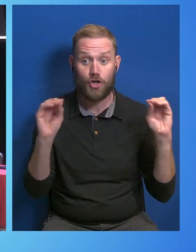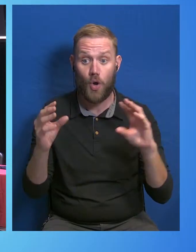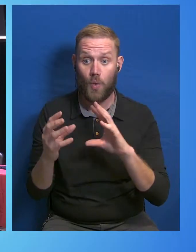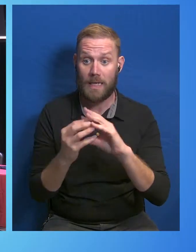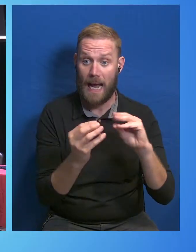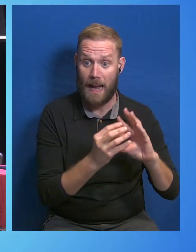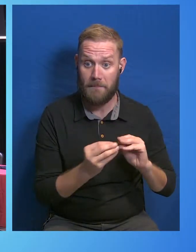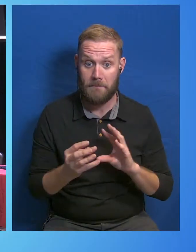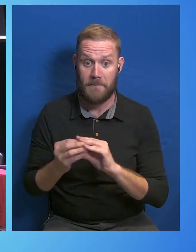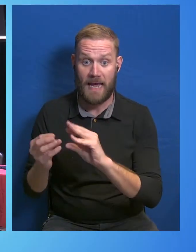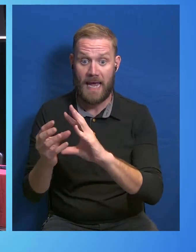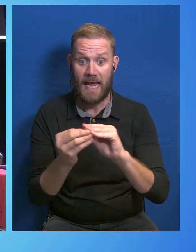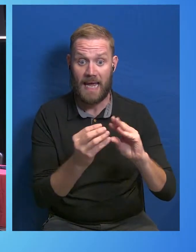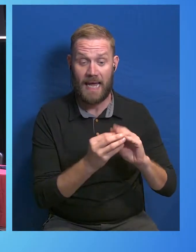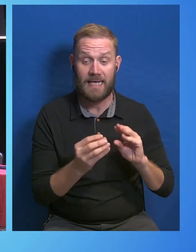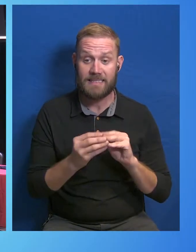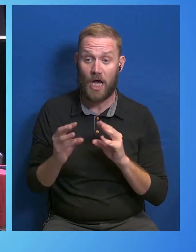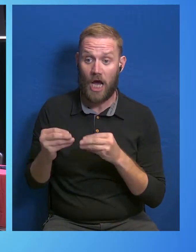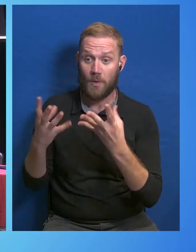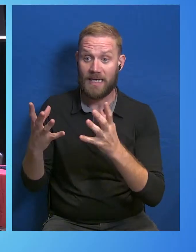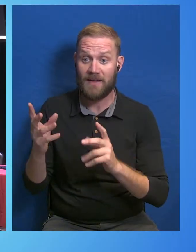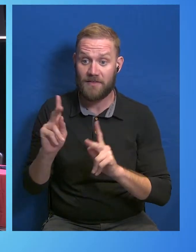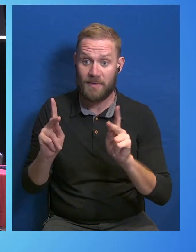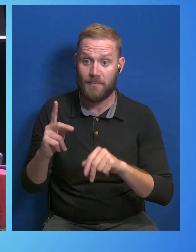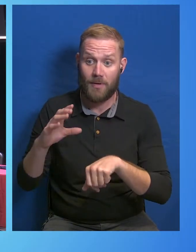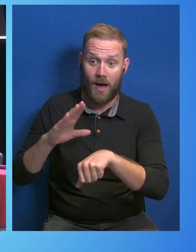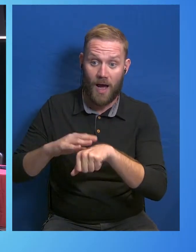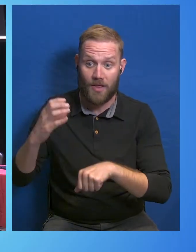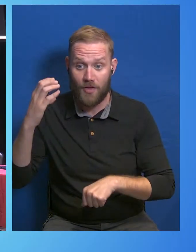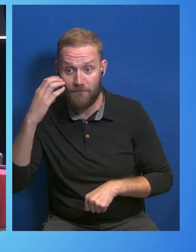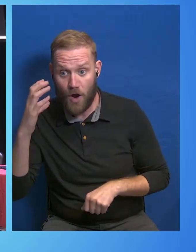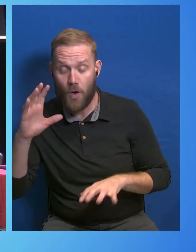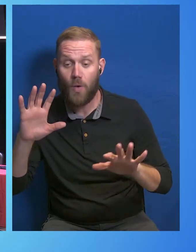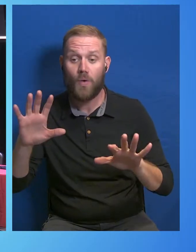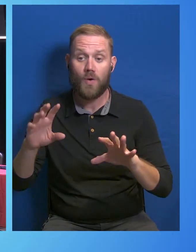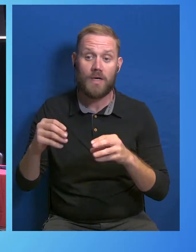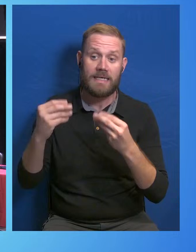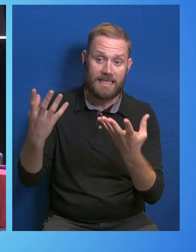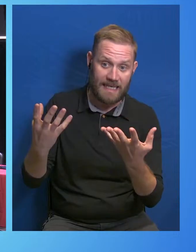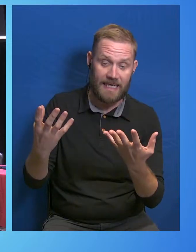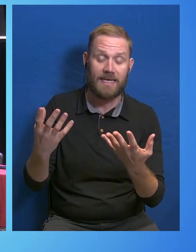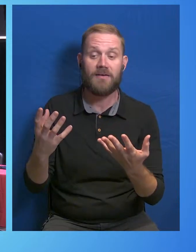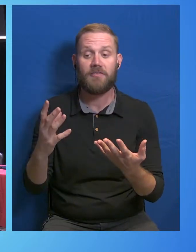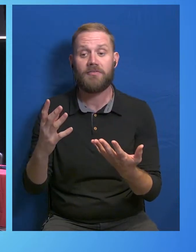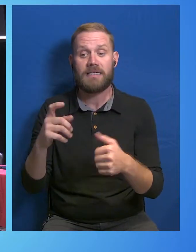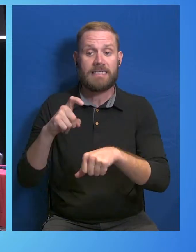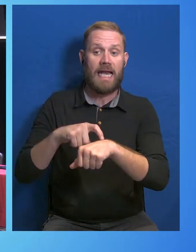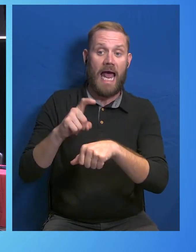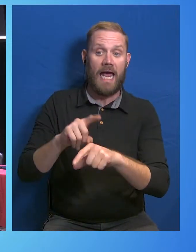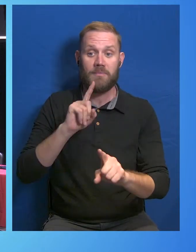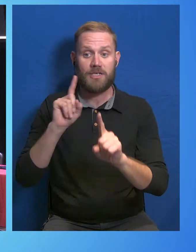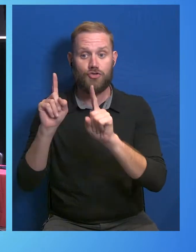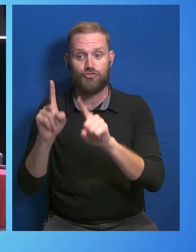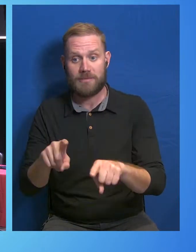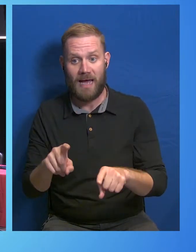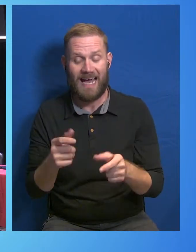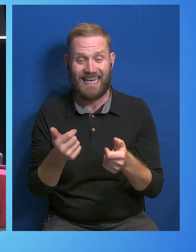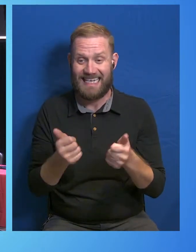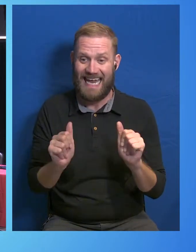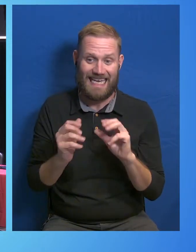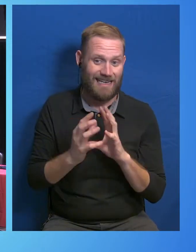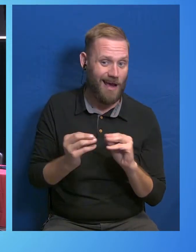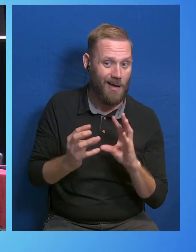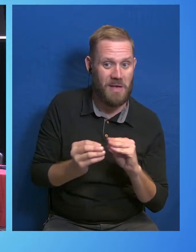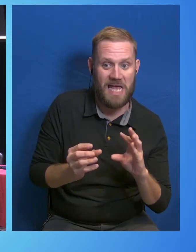give the board members on the phone a minute to be able to voice if they have anything. But